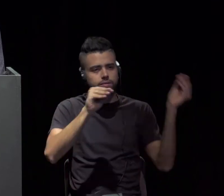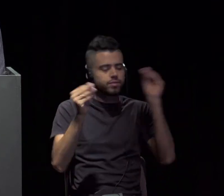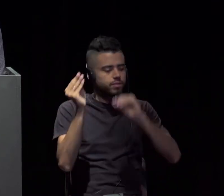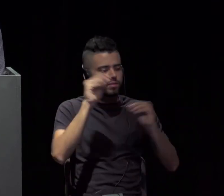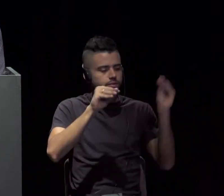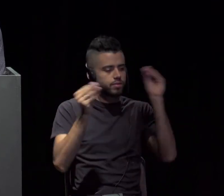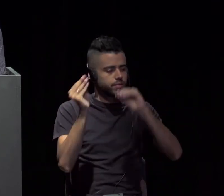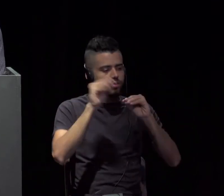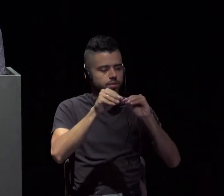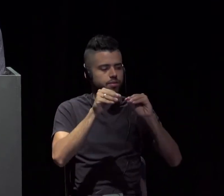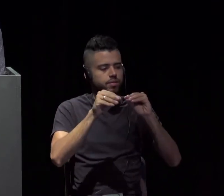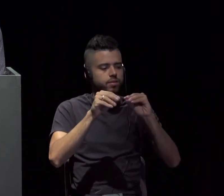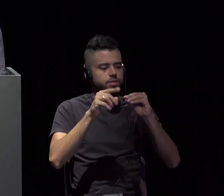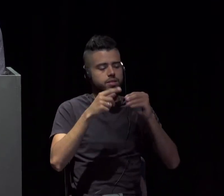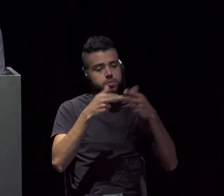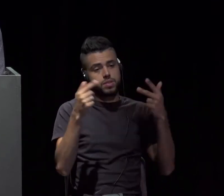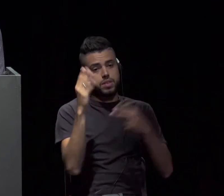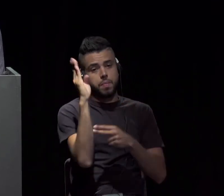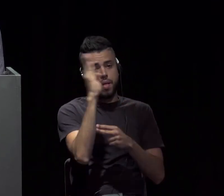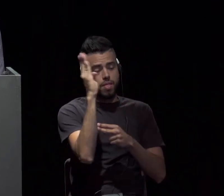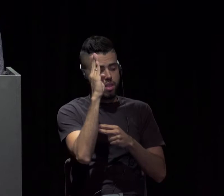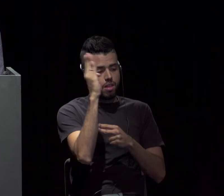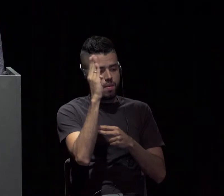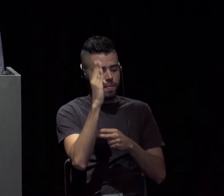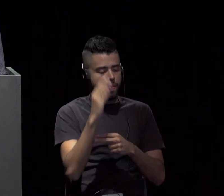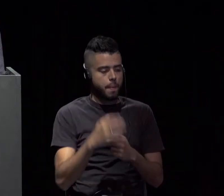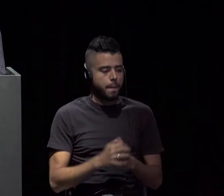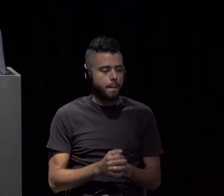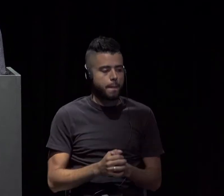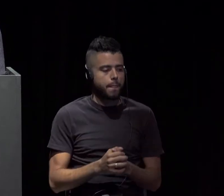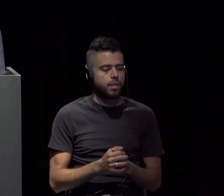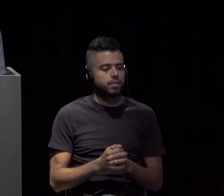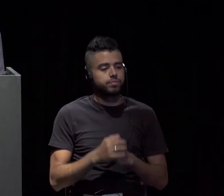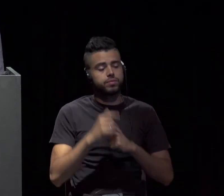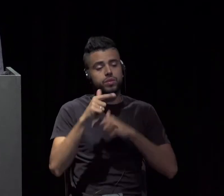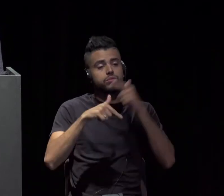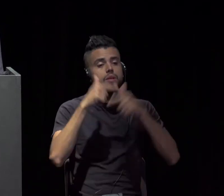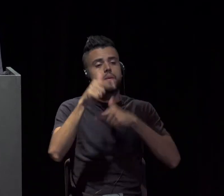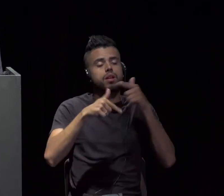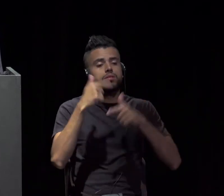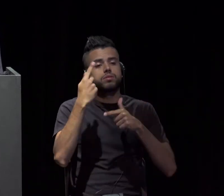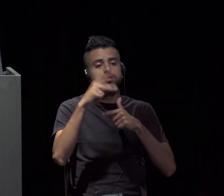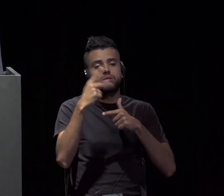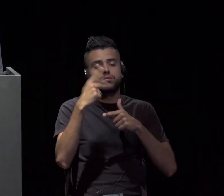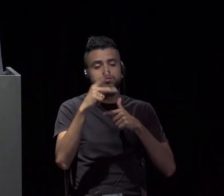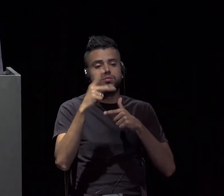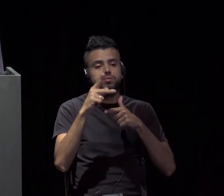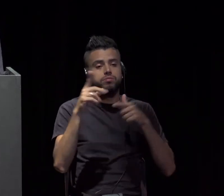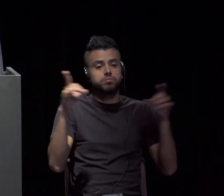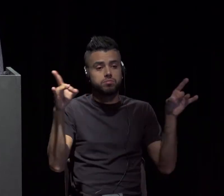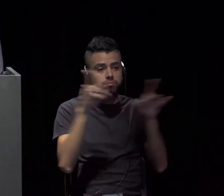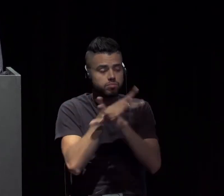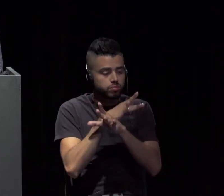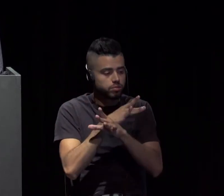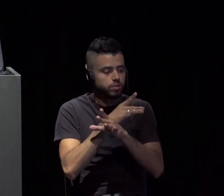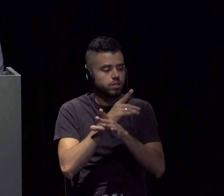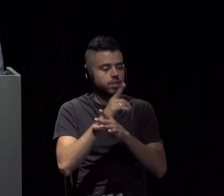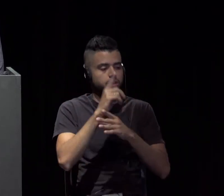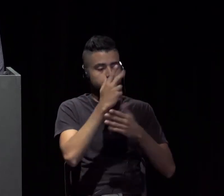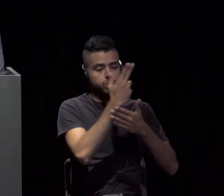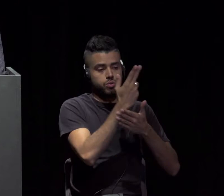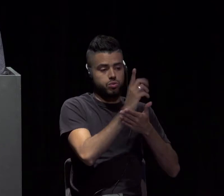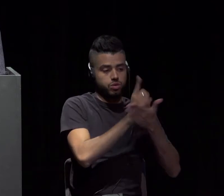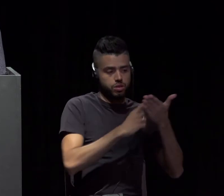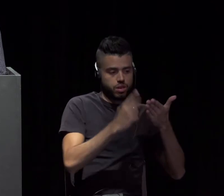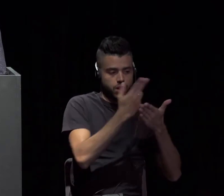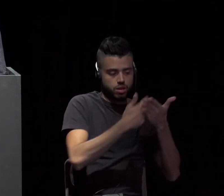The final work, thus, was a combination or a combined product of the artist's design and the accidental